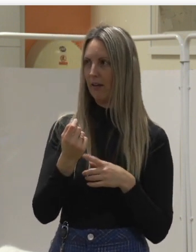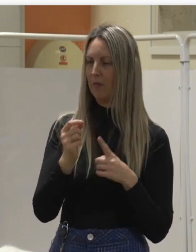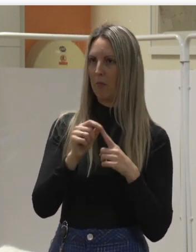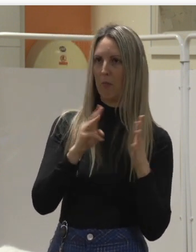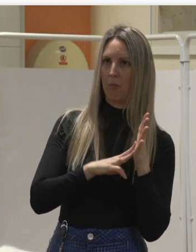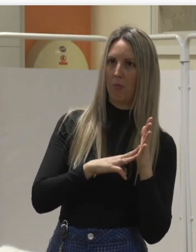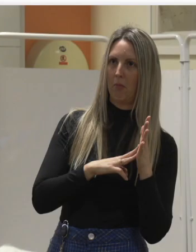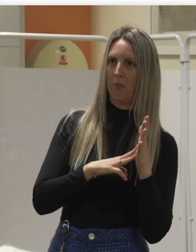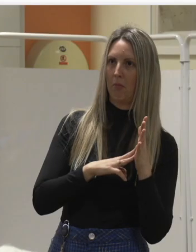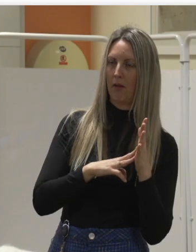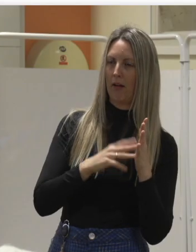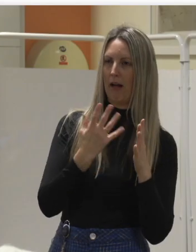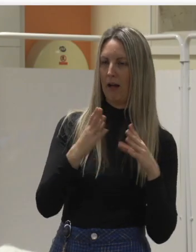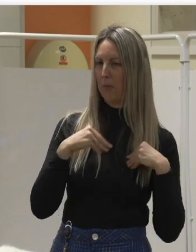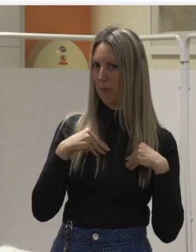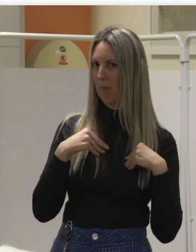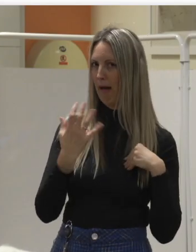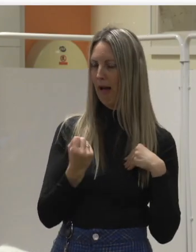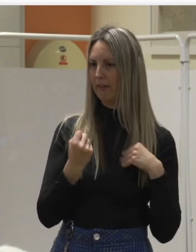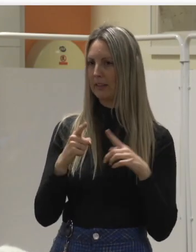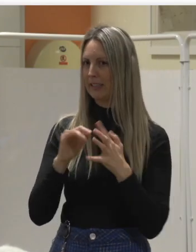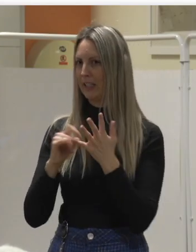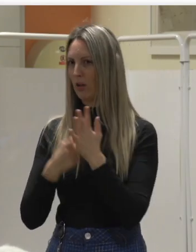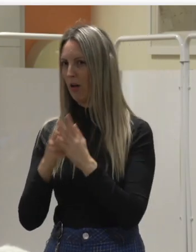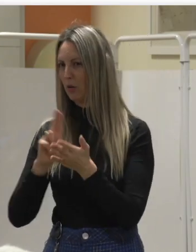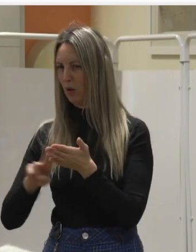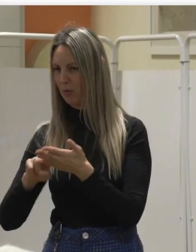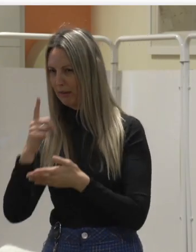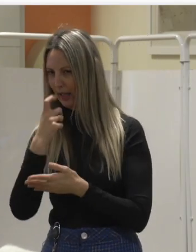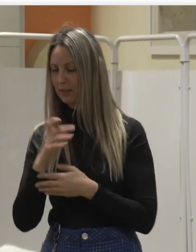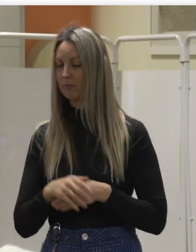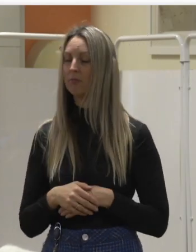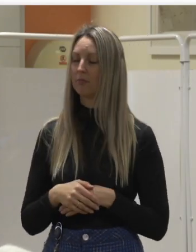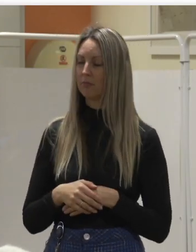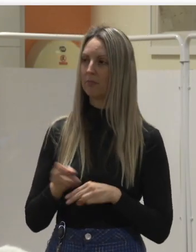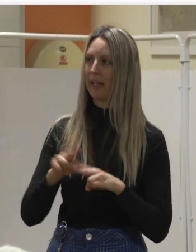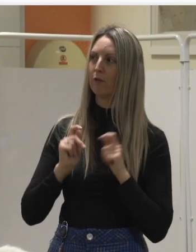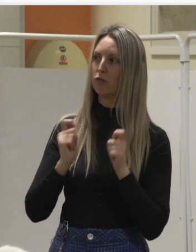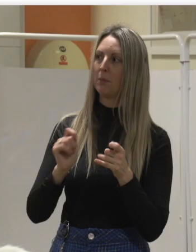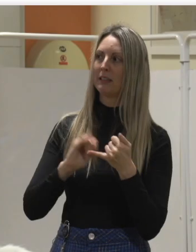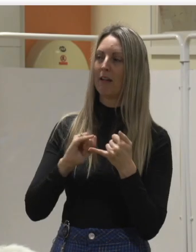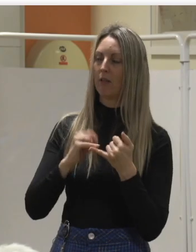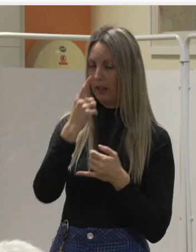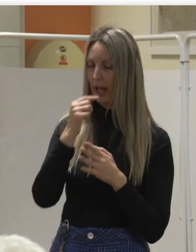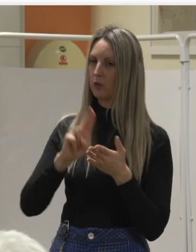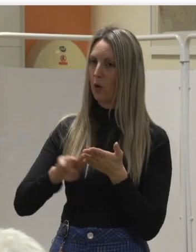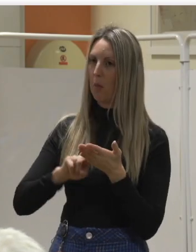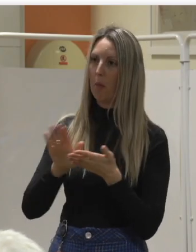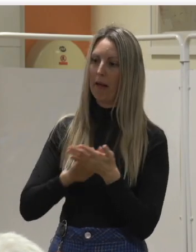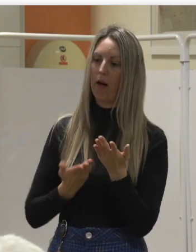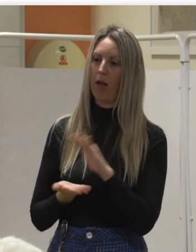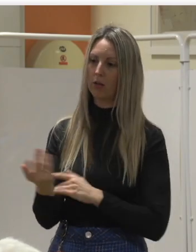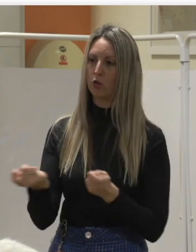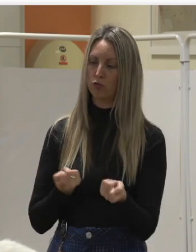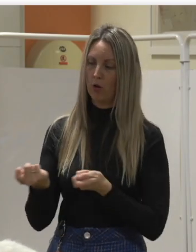nearly normal? When you are on steroid treatment, it can be normal. And it suggests that it's under control. And